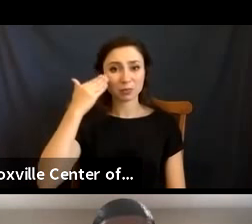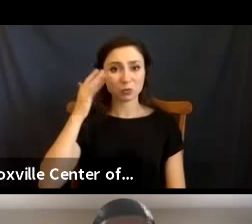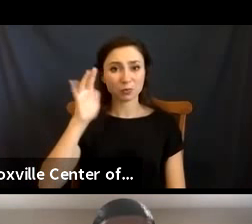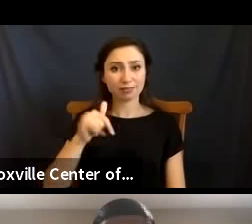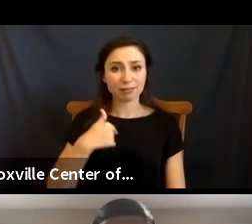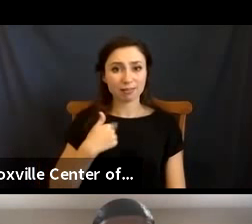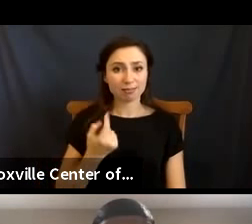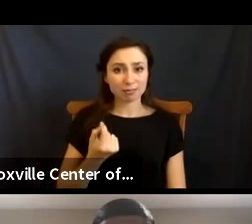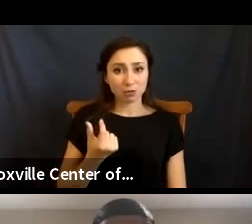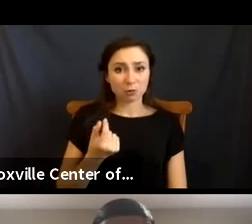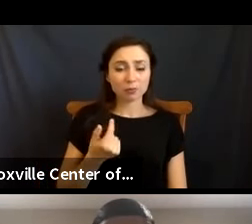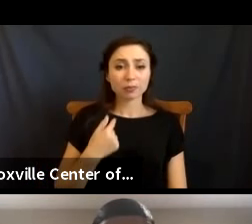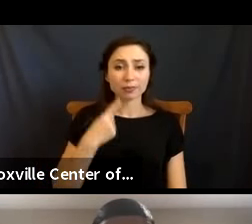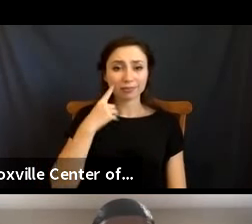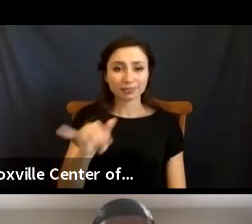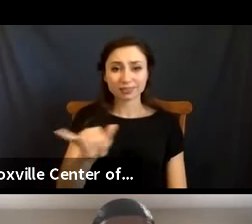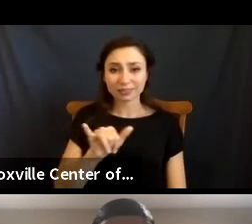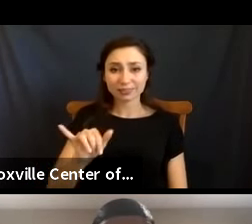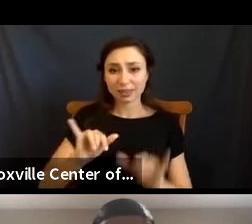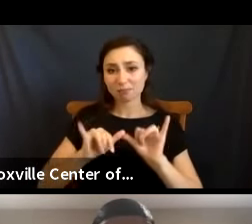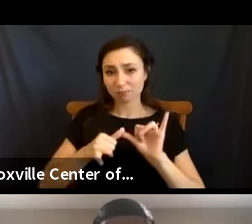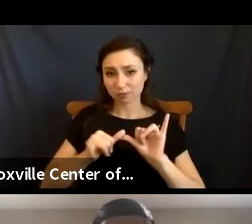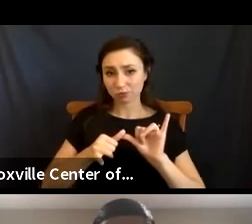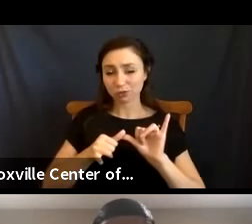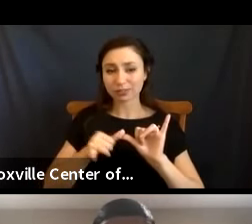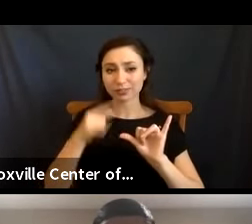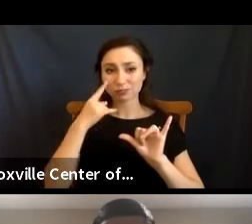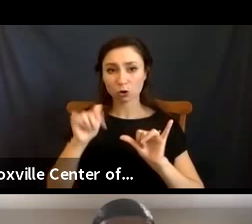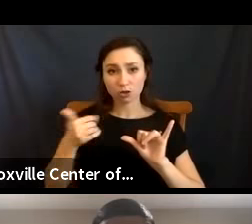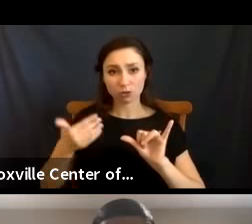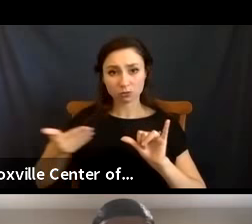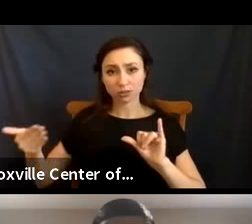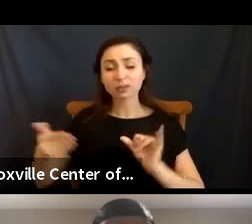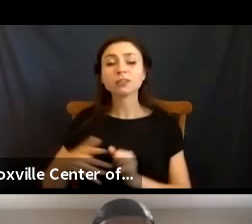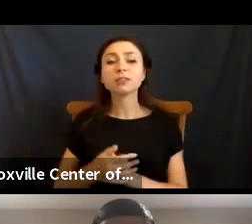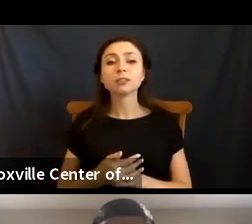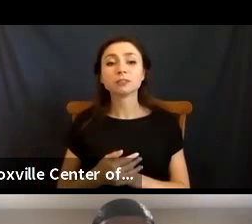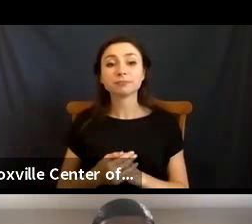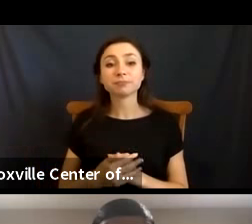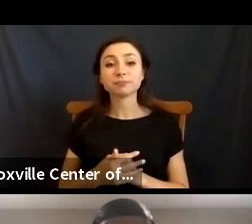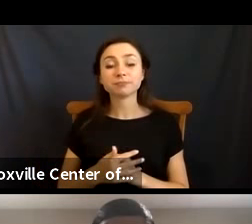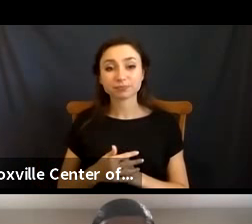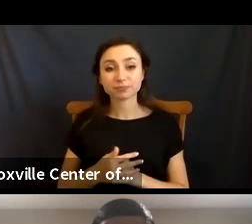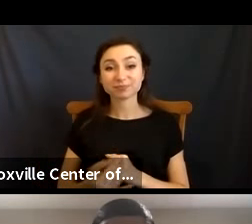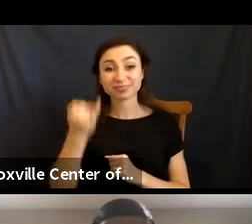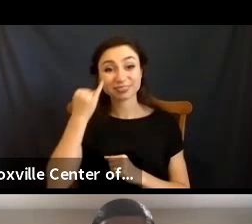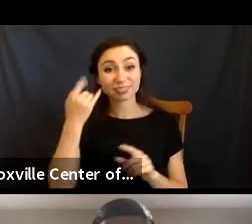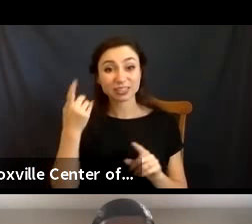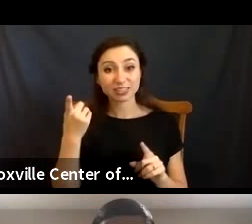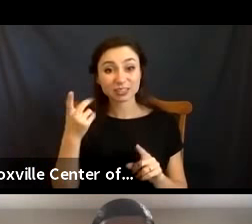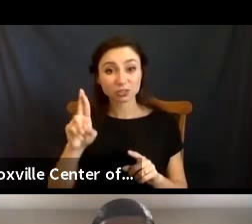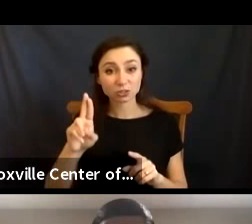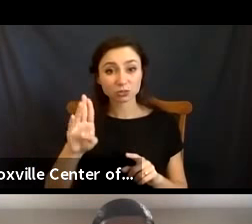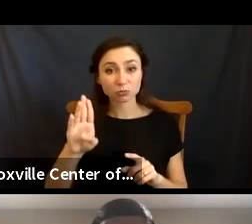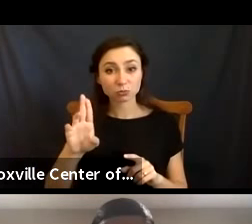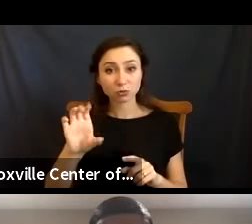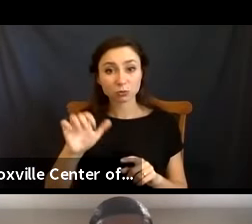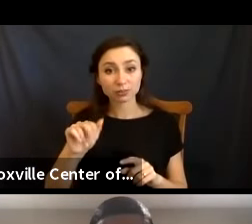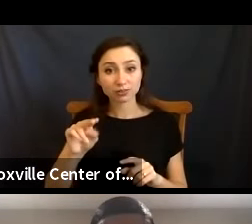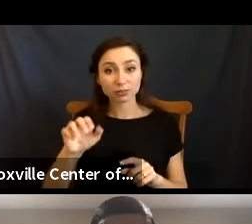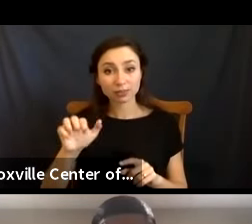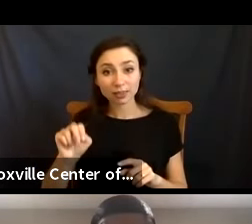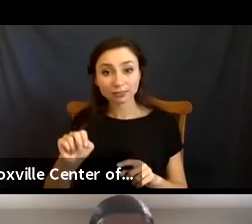probably the same metrics. But if we can have Dr. Buchanan, Dr. Shamia, Dr.